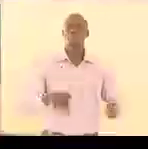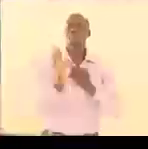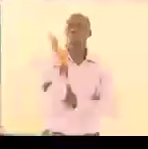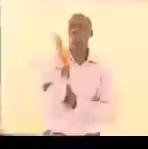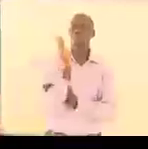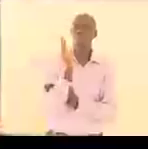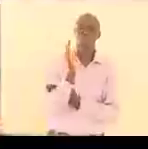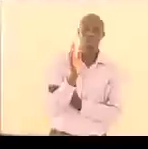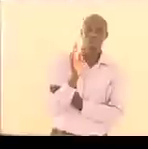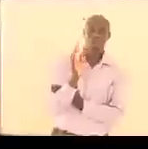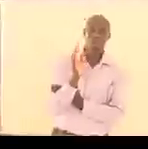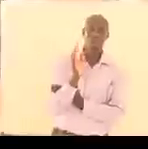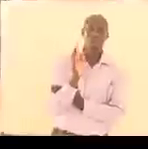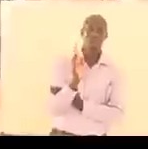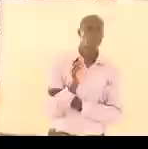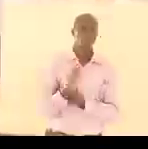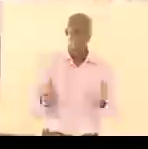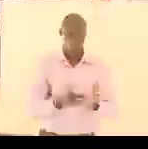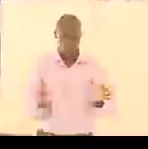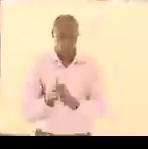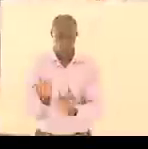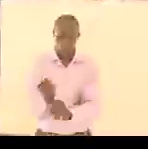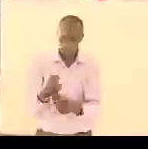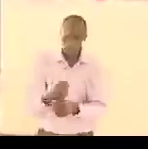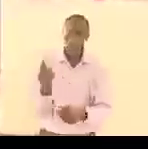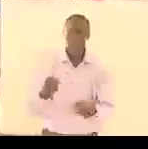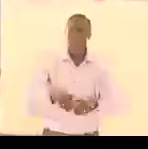my God. Jesus makes the